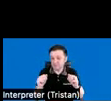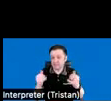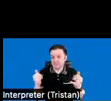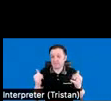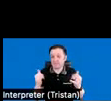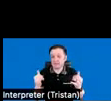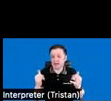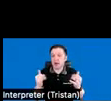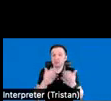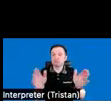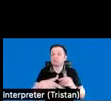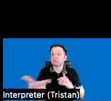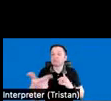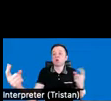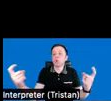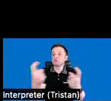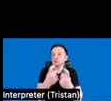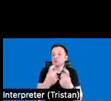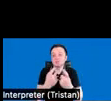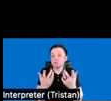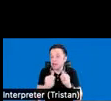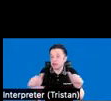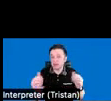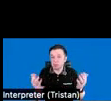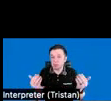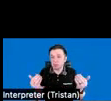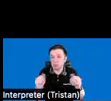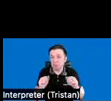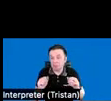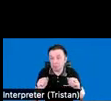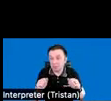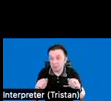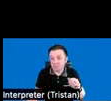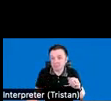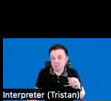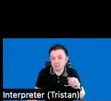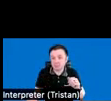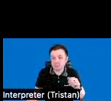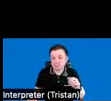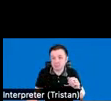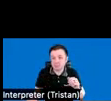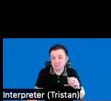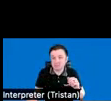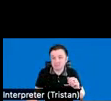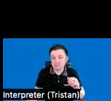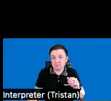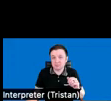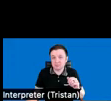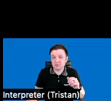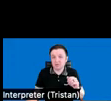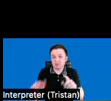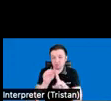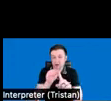like to open the floor to any questions at this time, and would like to remind the audience that